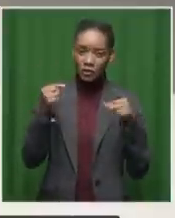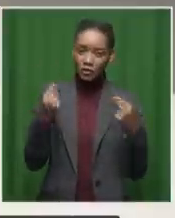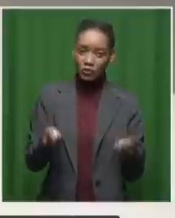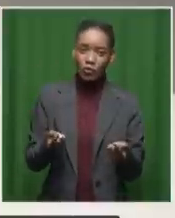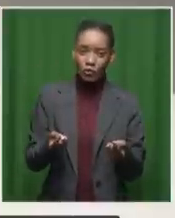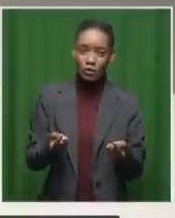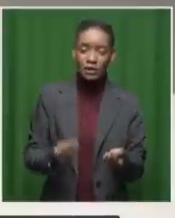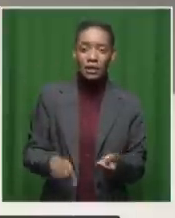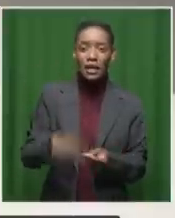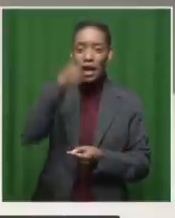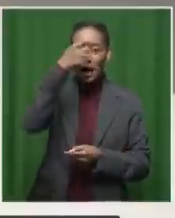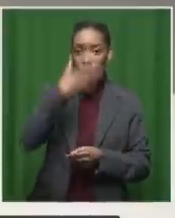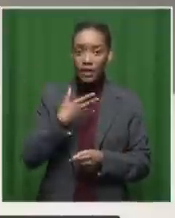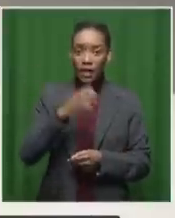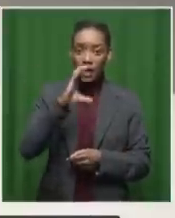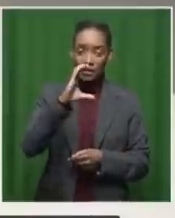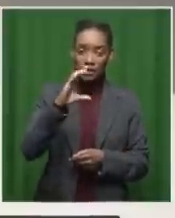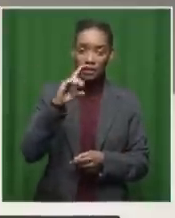Africa CDC,